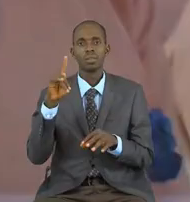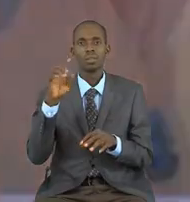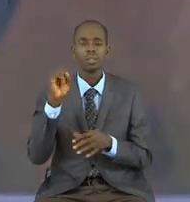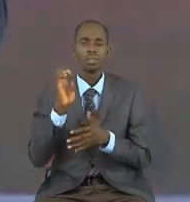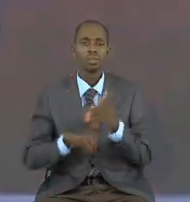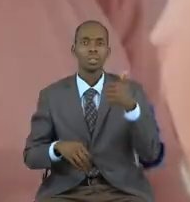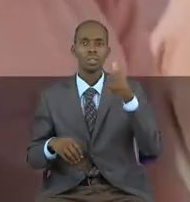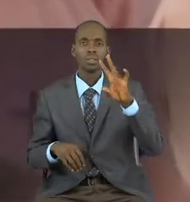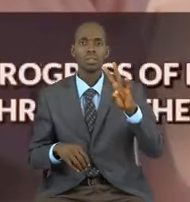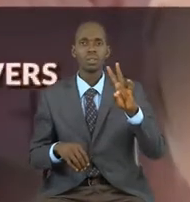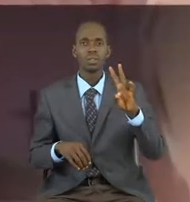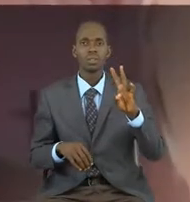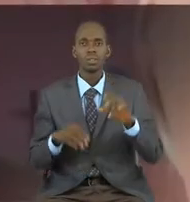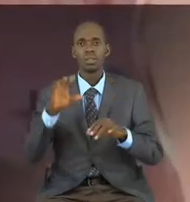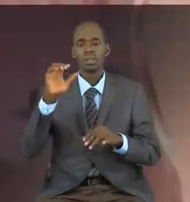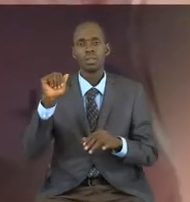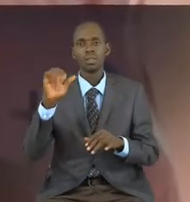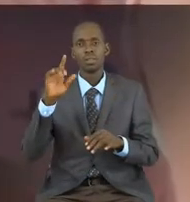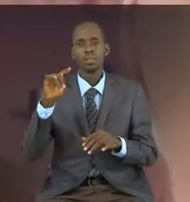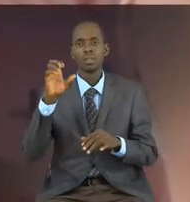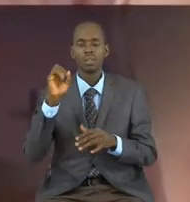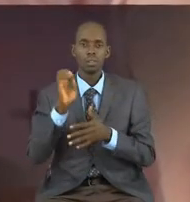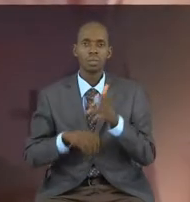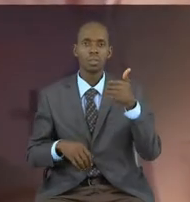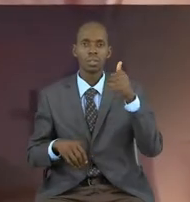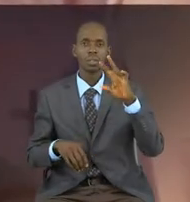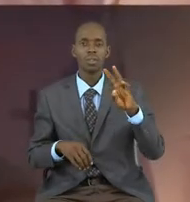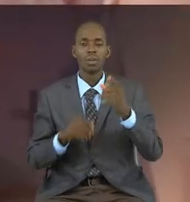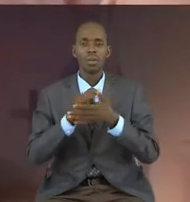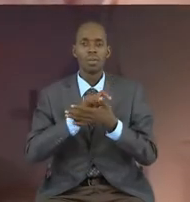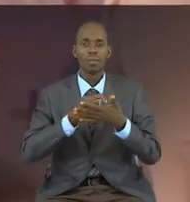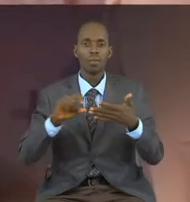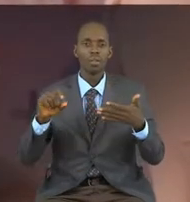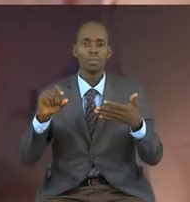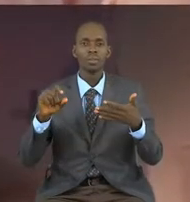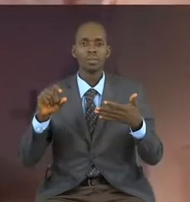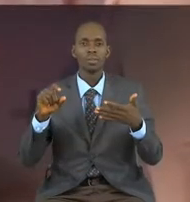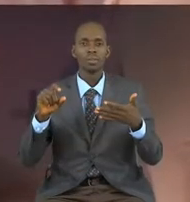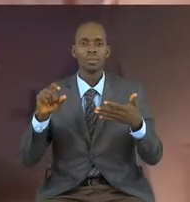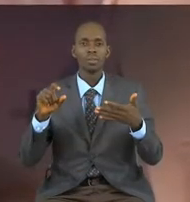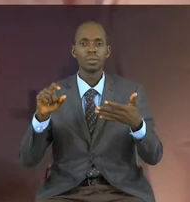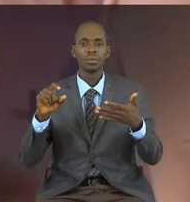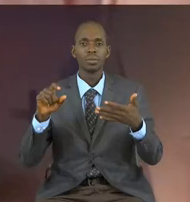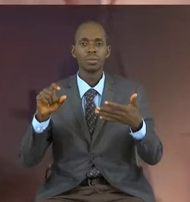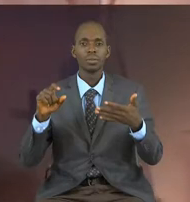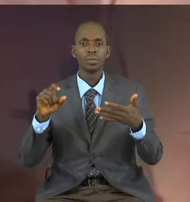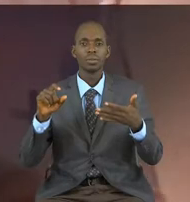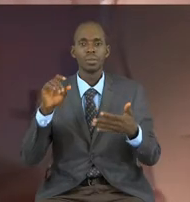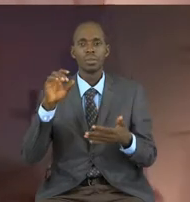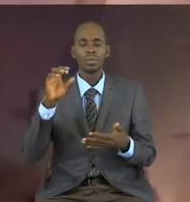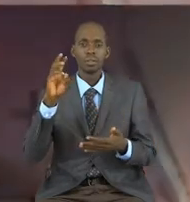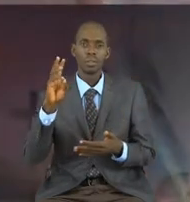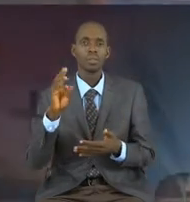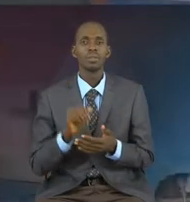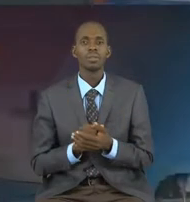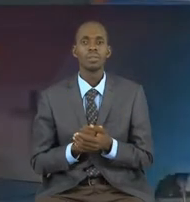at the latter part of verse 6. Acts chapter 17. We're looking at the latter part of verse 6. These